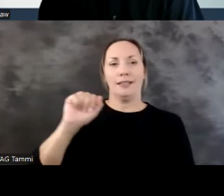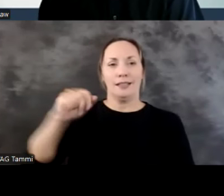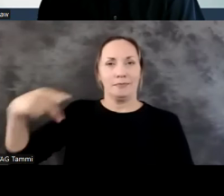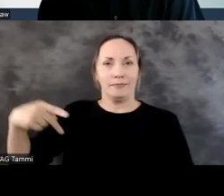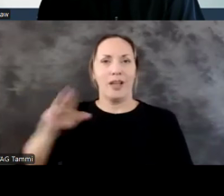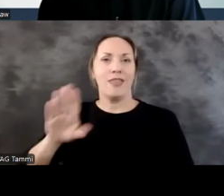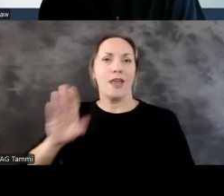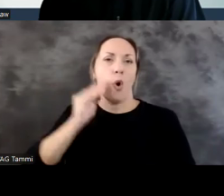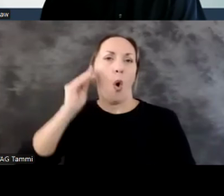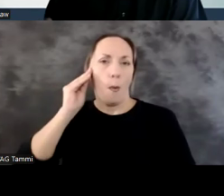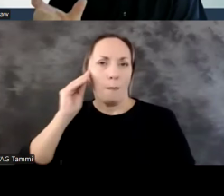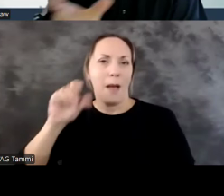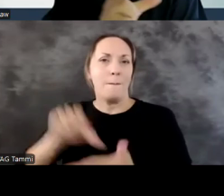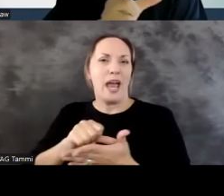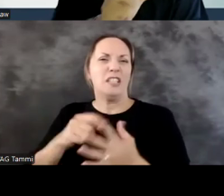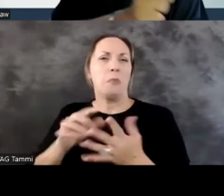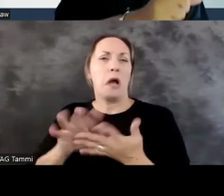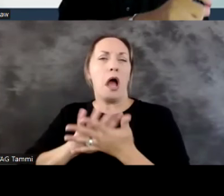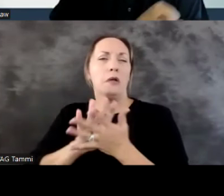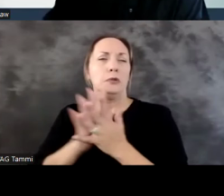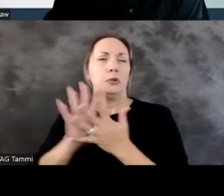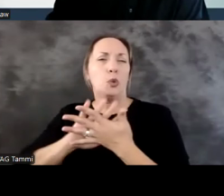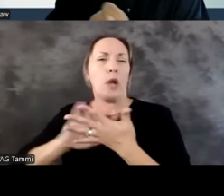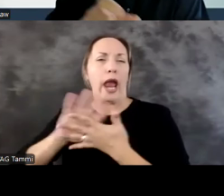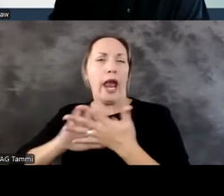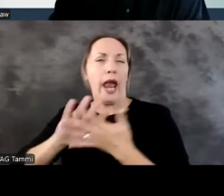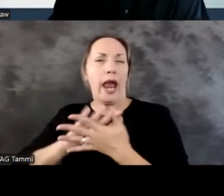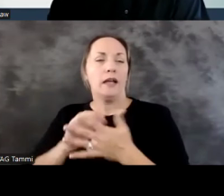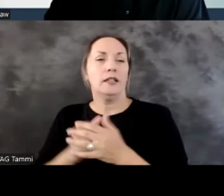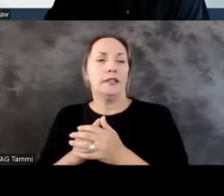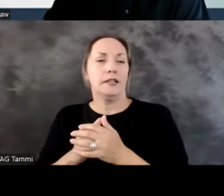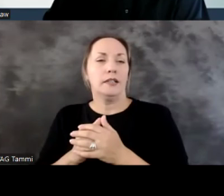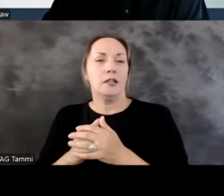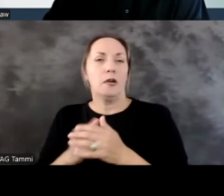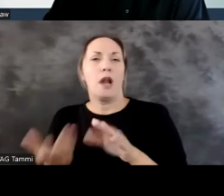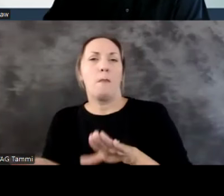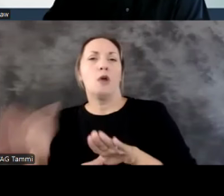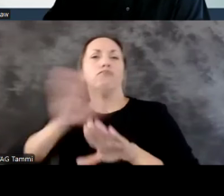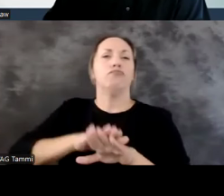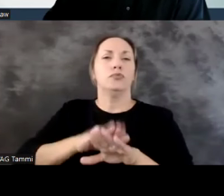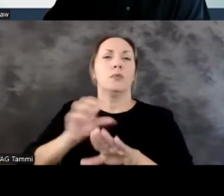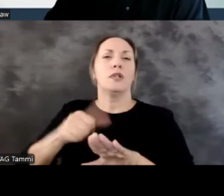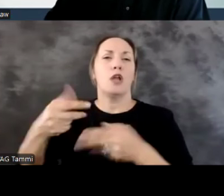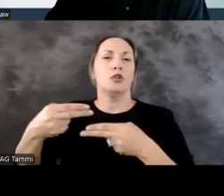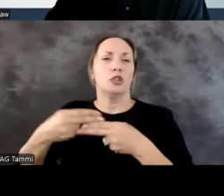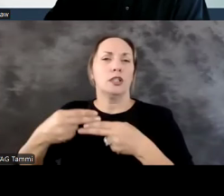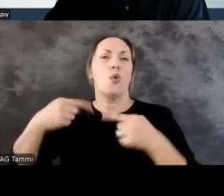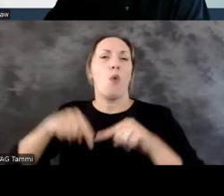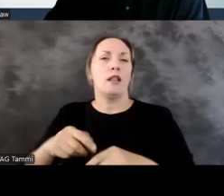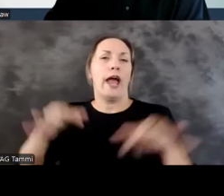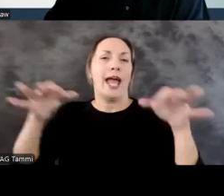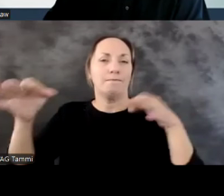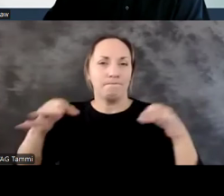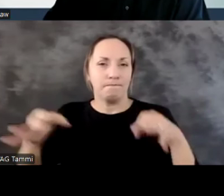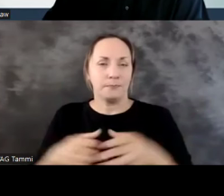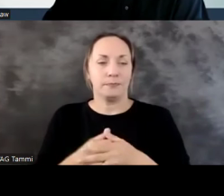page grayed out, and I'll overlay some of the previous slides that I've done as I talk through this slide. Okay,